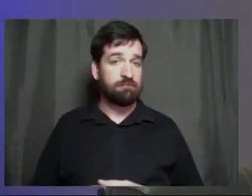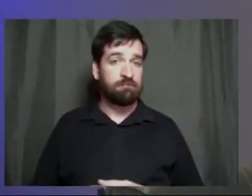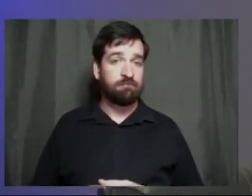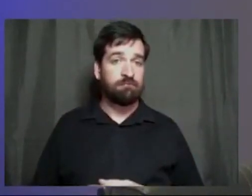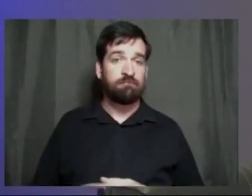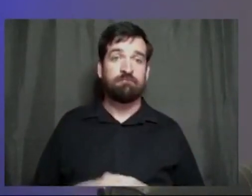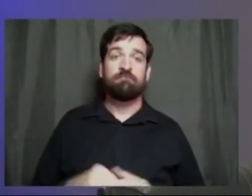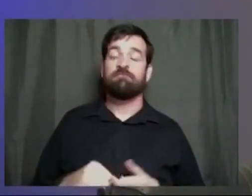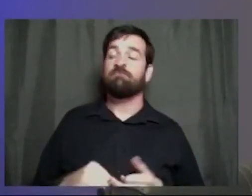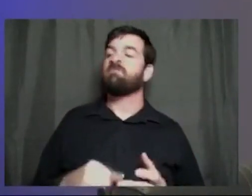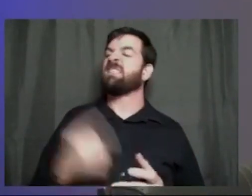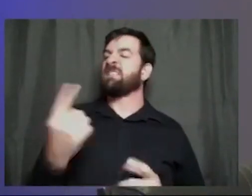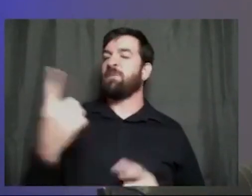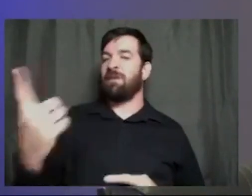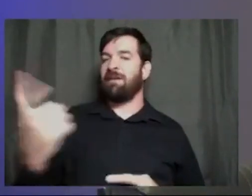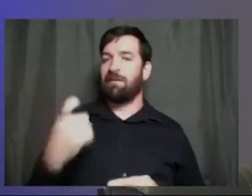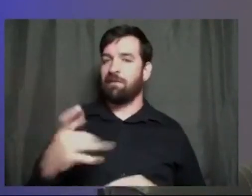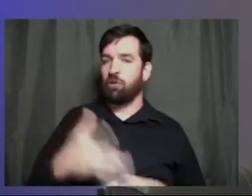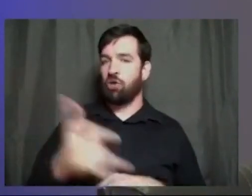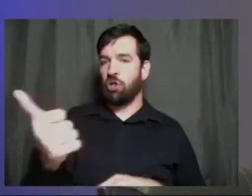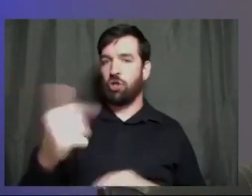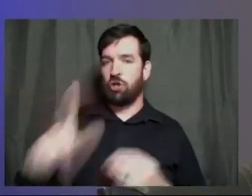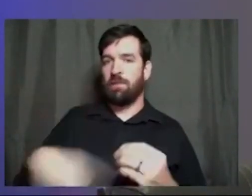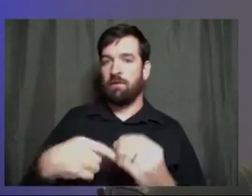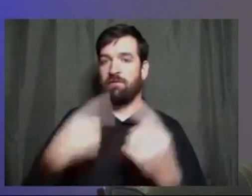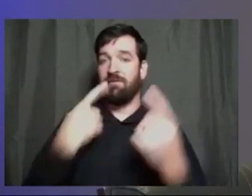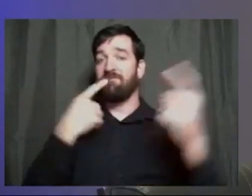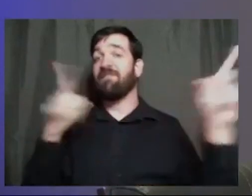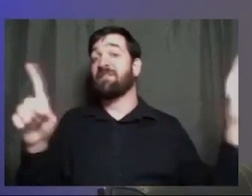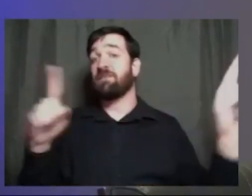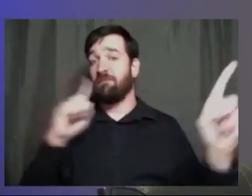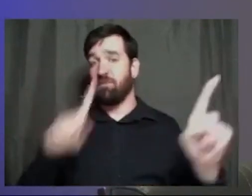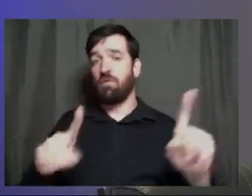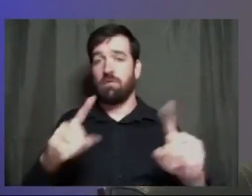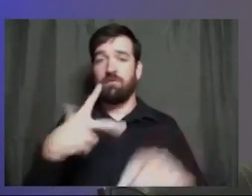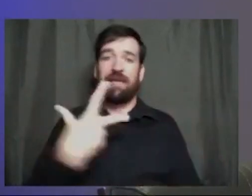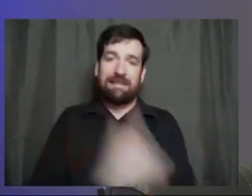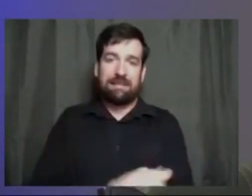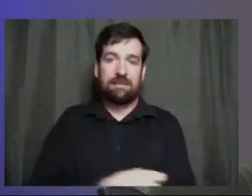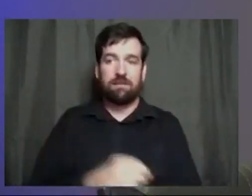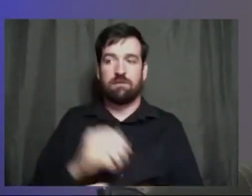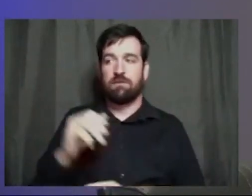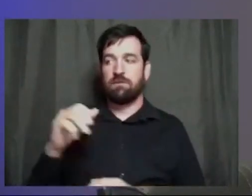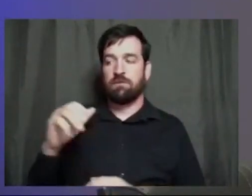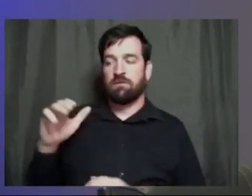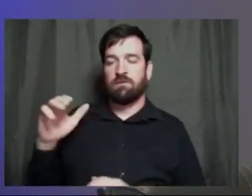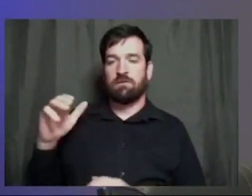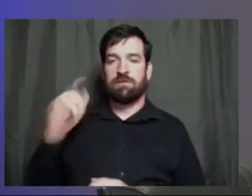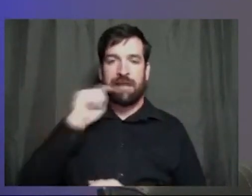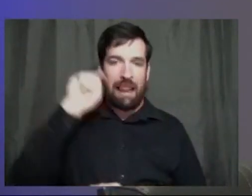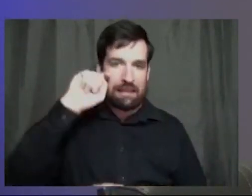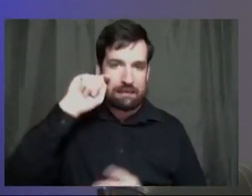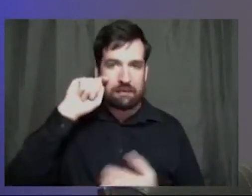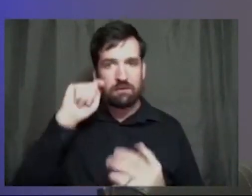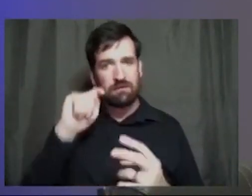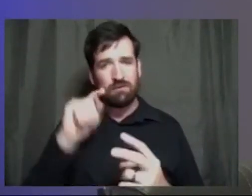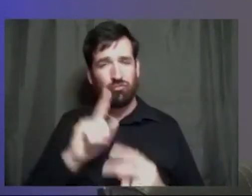Somebody asked earlier about the efficacy of the vaccine in adolescents, and Dr. Hawkinson's right. It is really